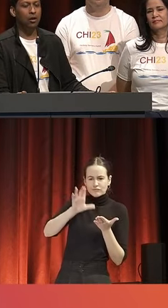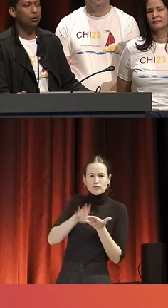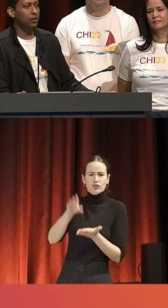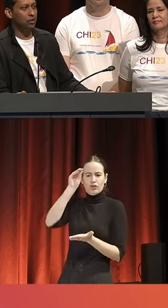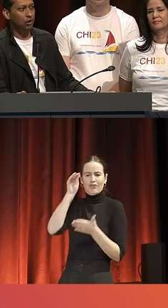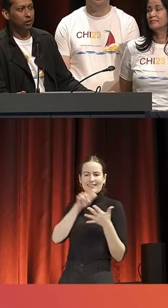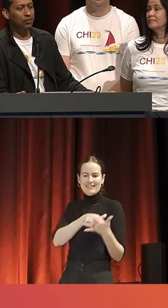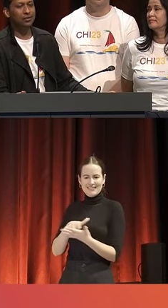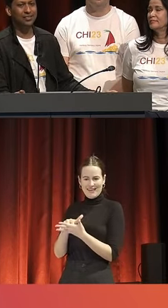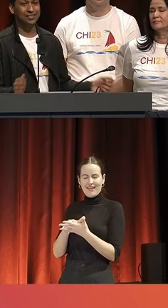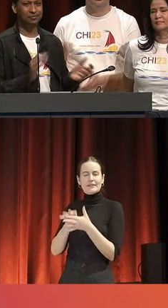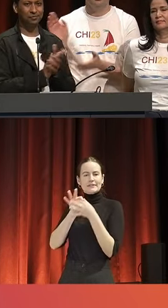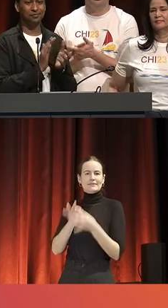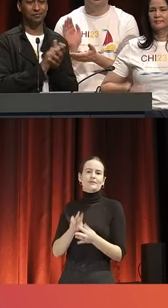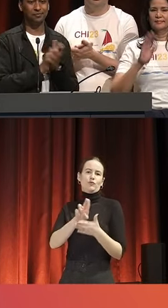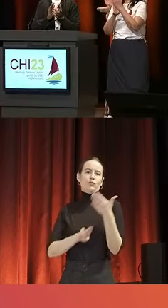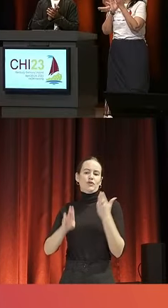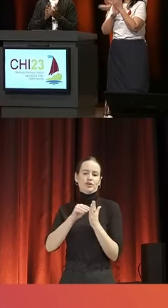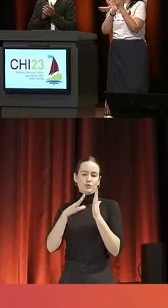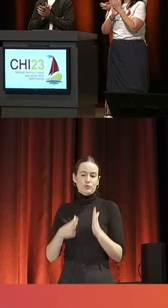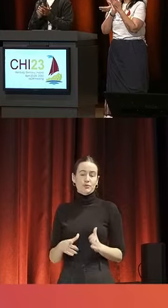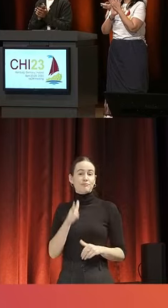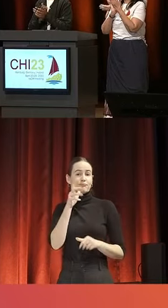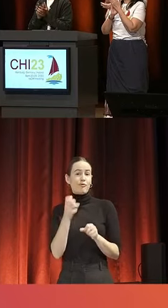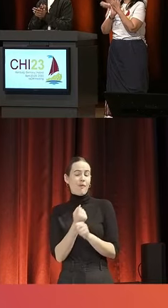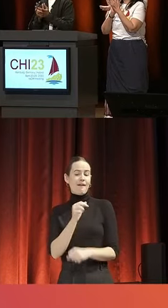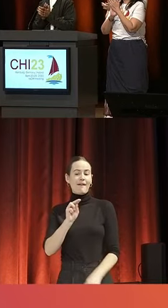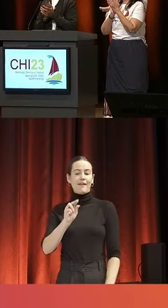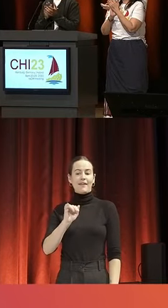Nilavra Bhattacharya.